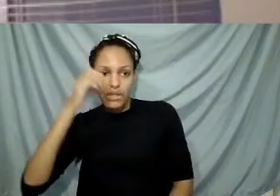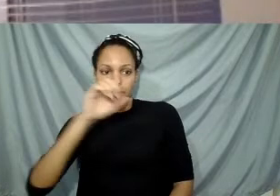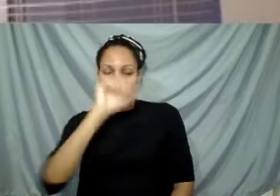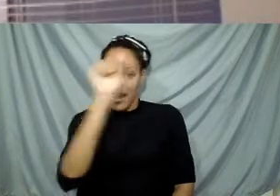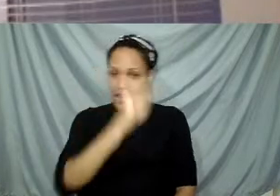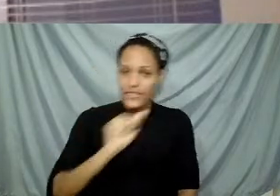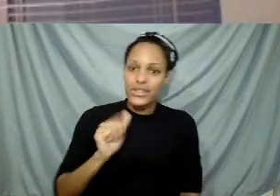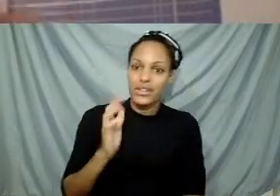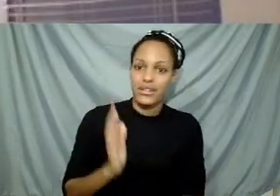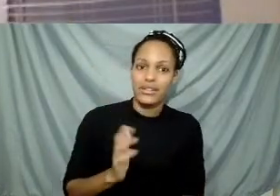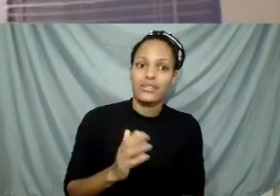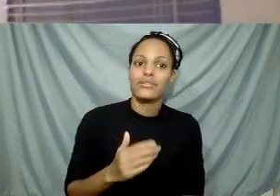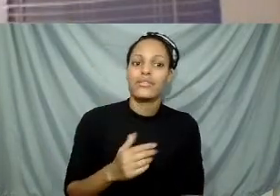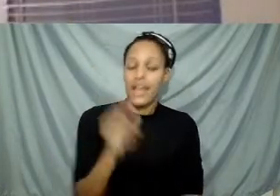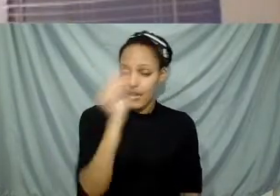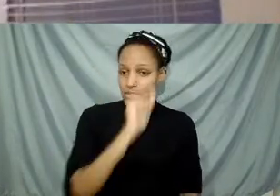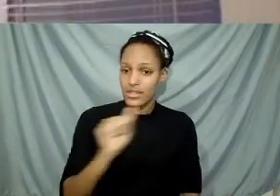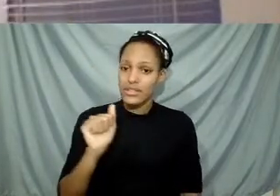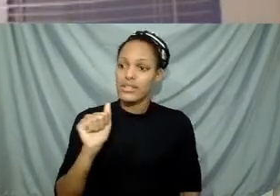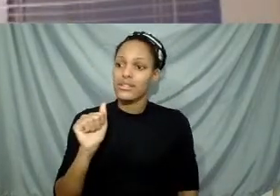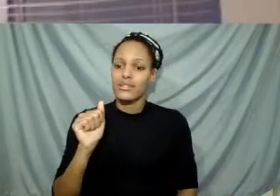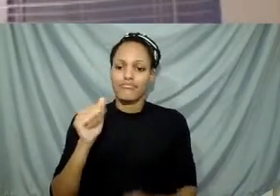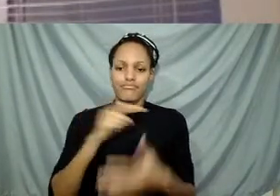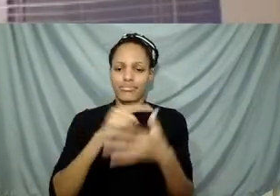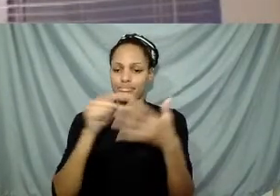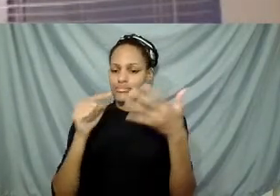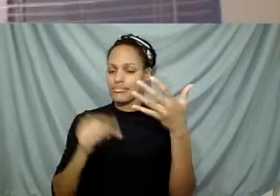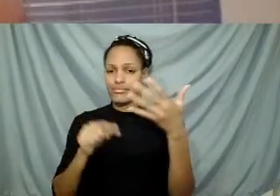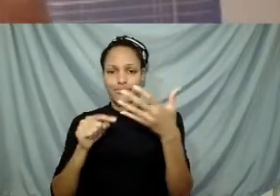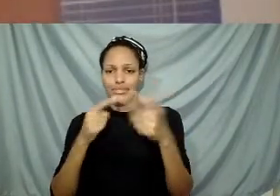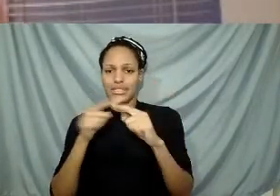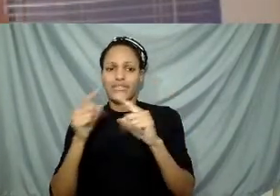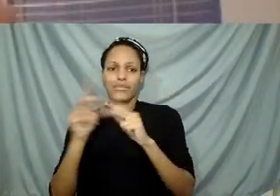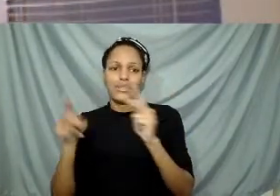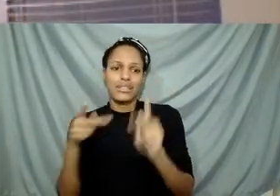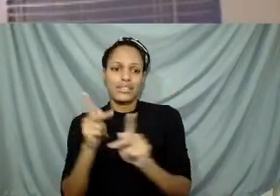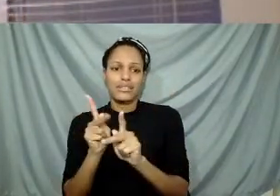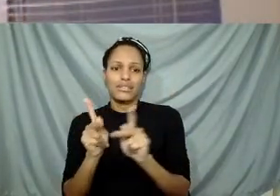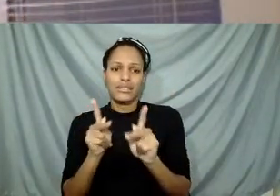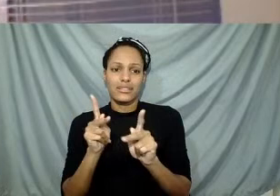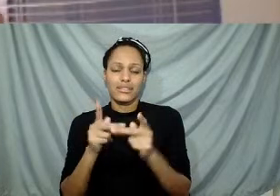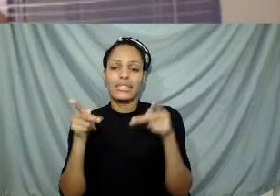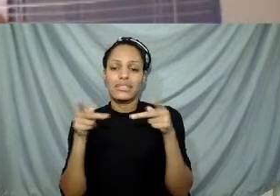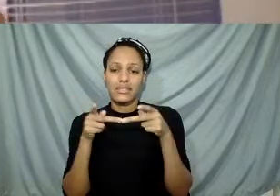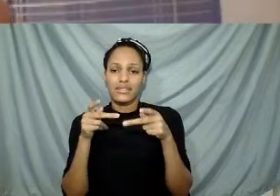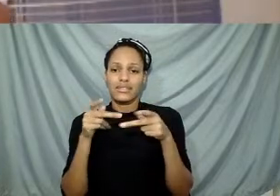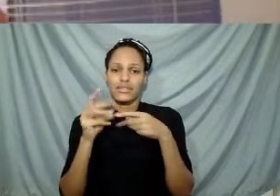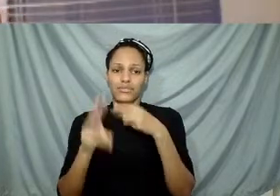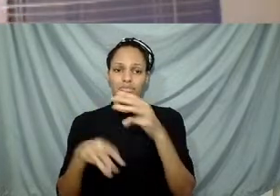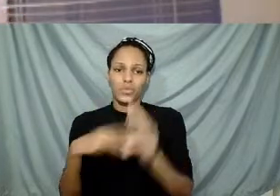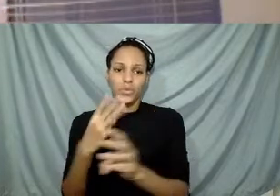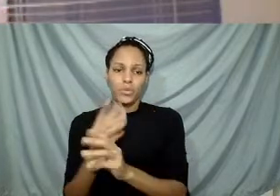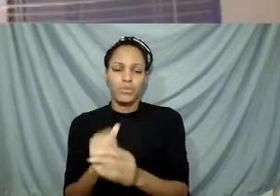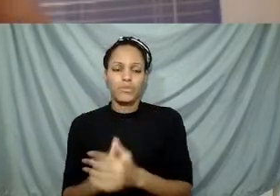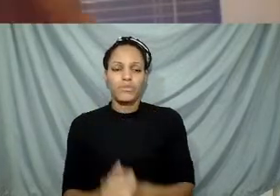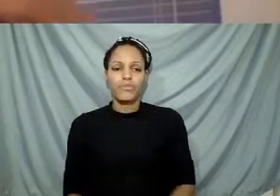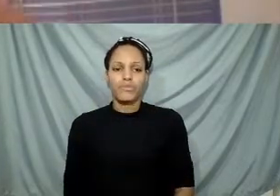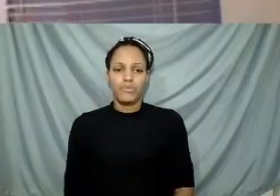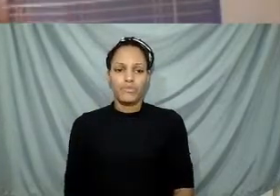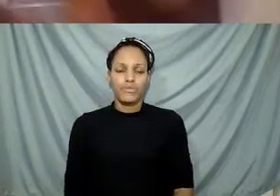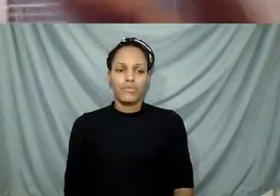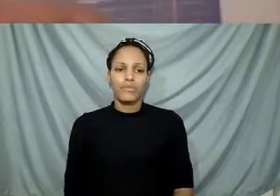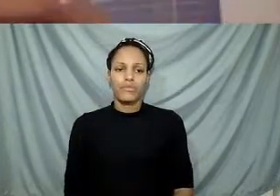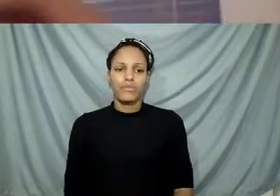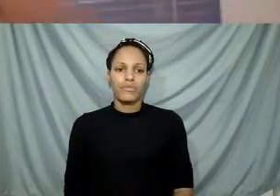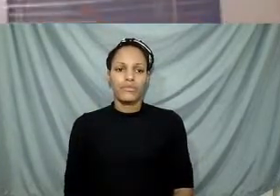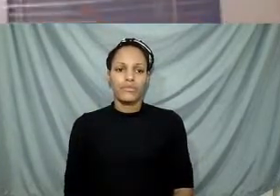Africa, just all kinds of places around the world. And we were at a precipice to go to a whole nother level.